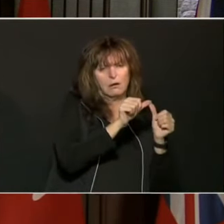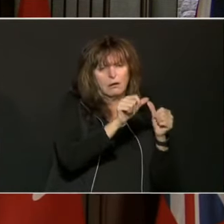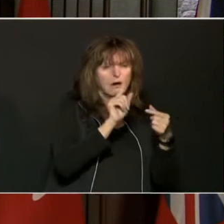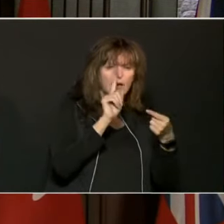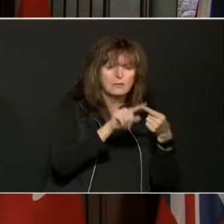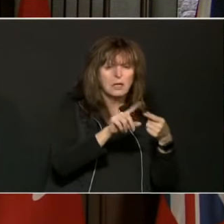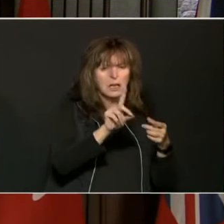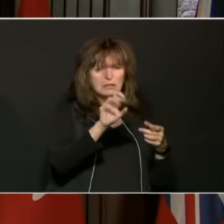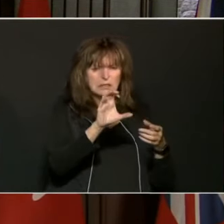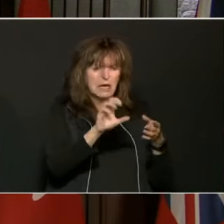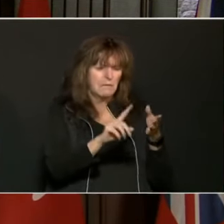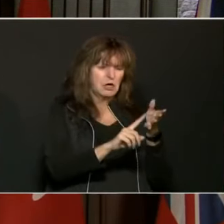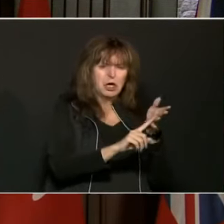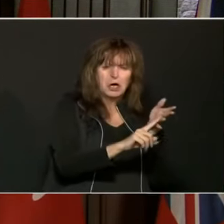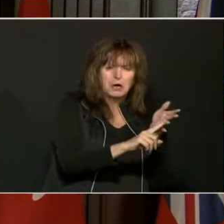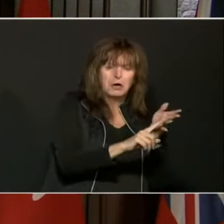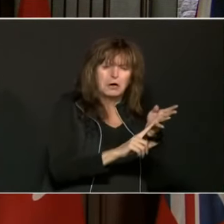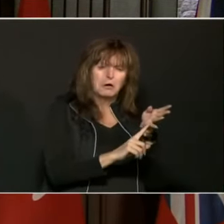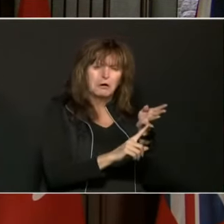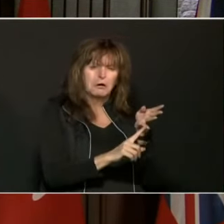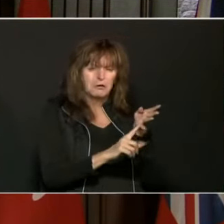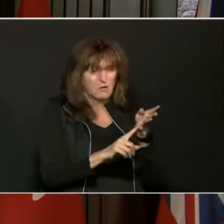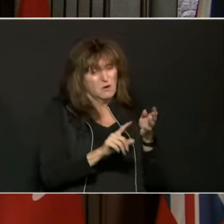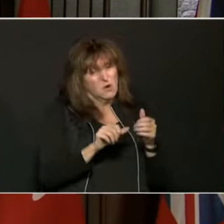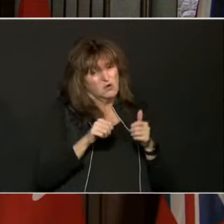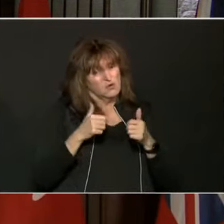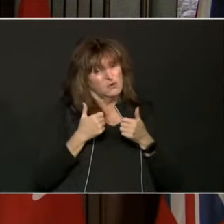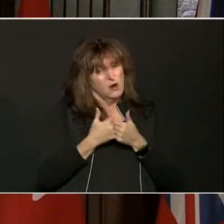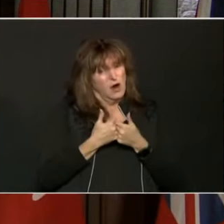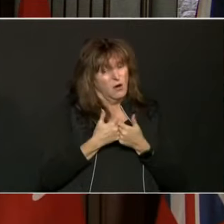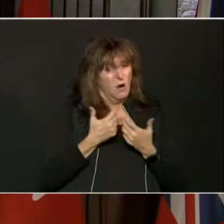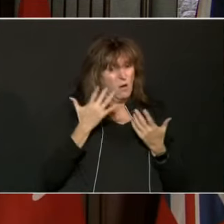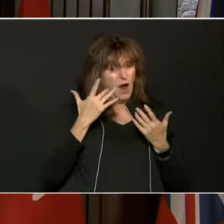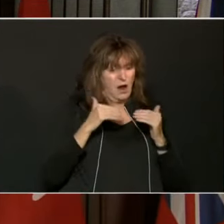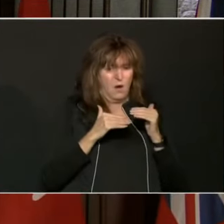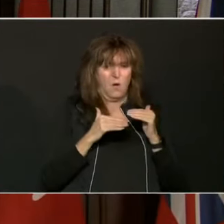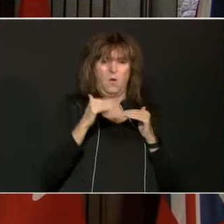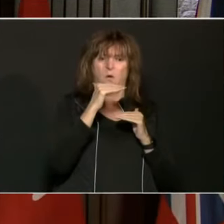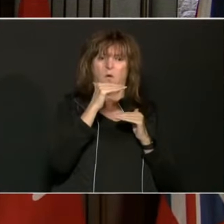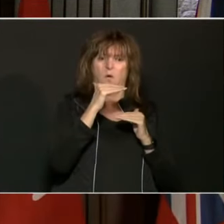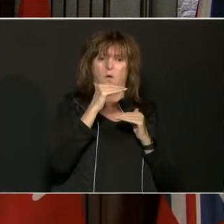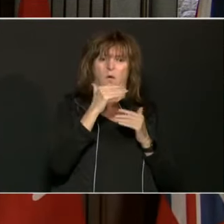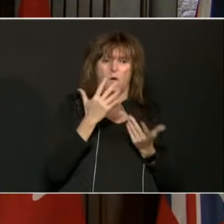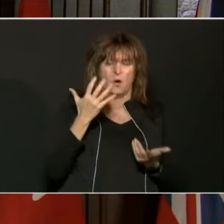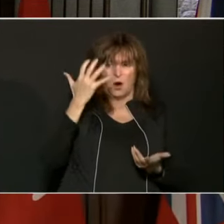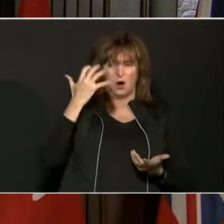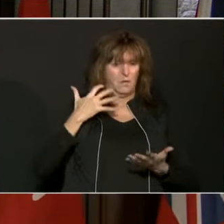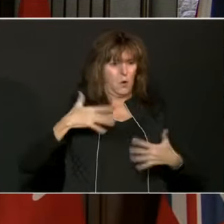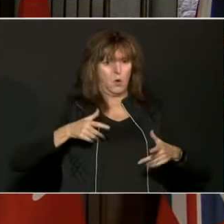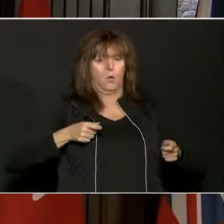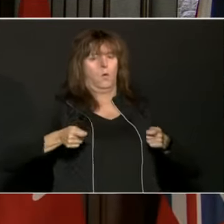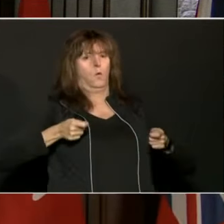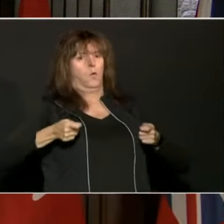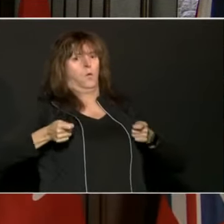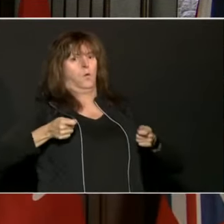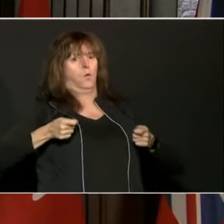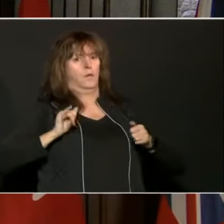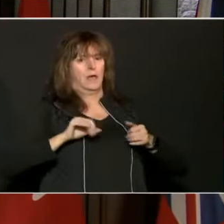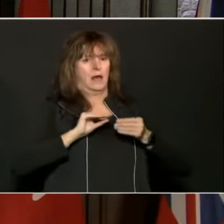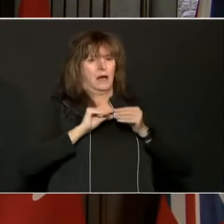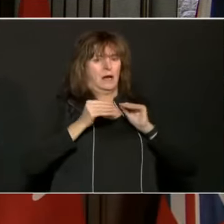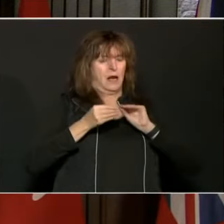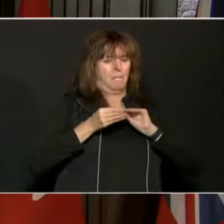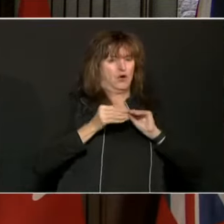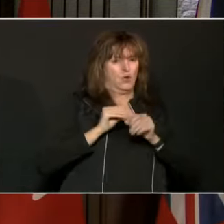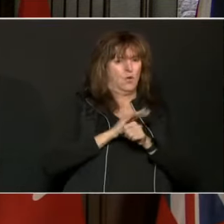that's a challenge because that is above the threshold now at which hospitals are able to kind of cope with the surge in COVID patients.